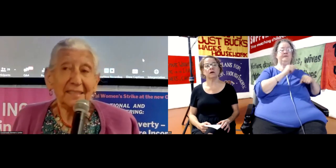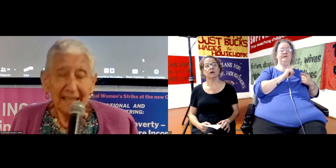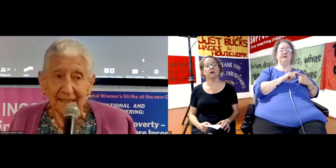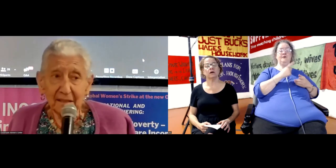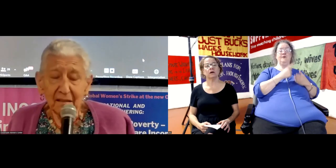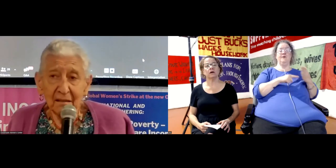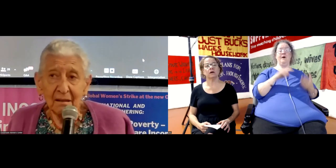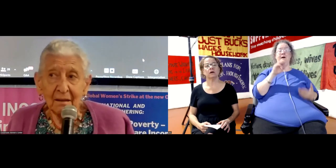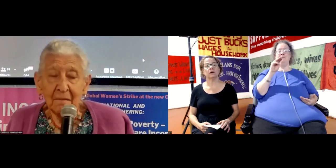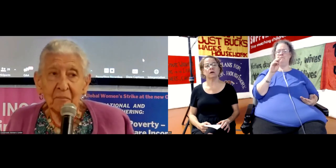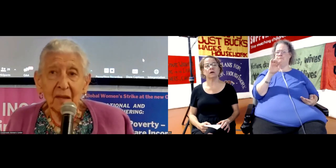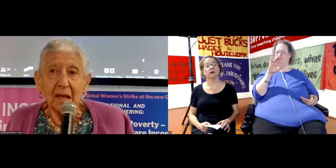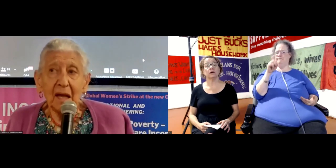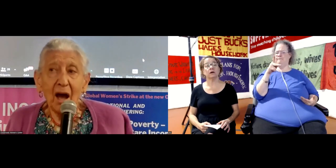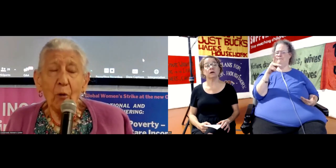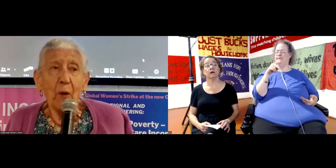and did,